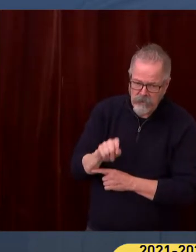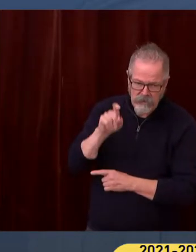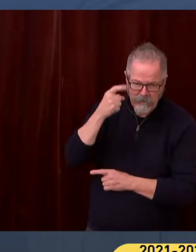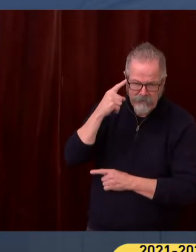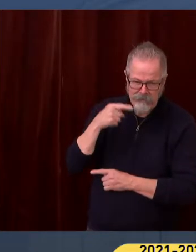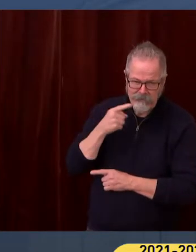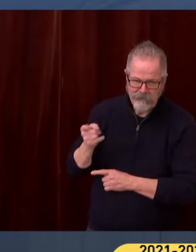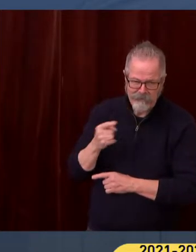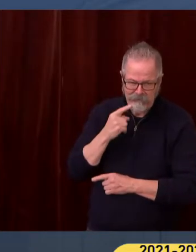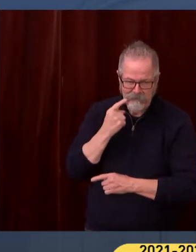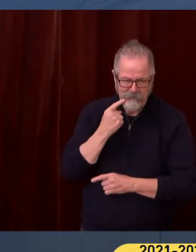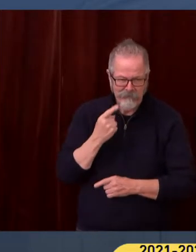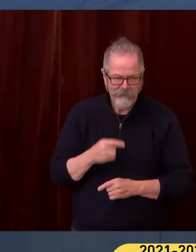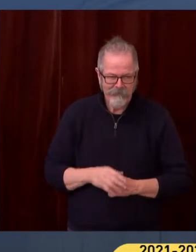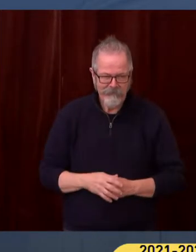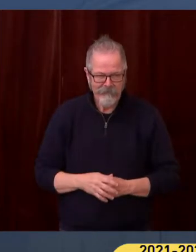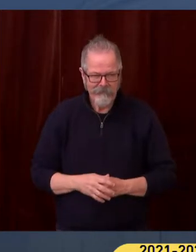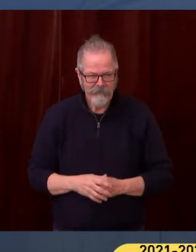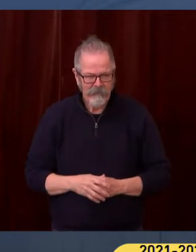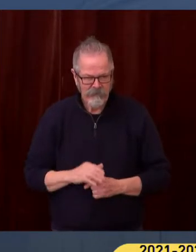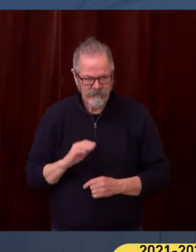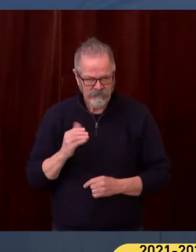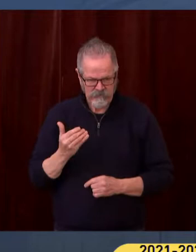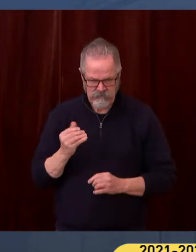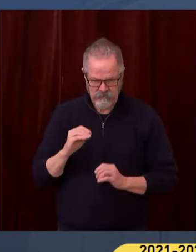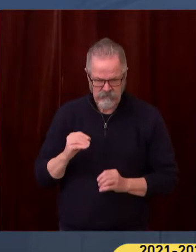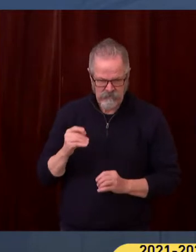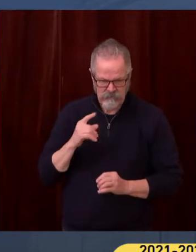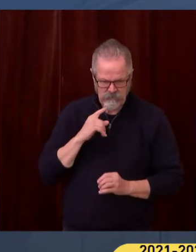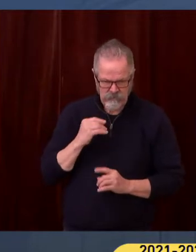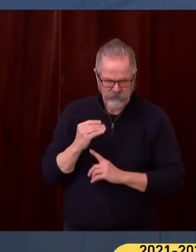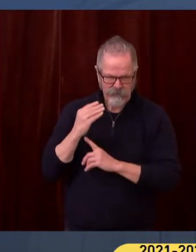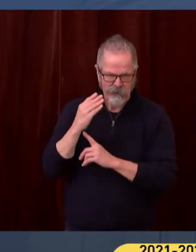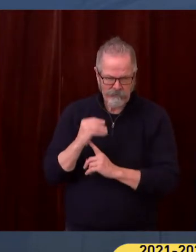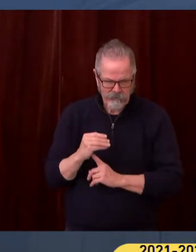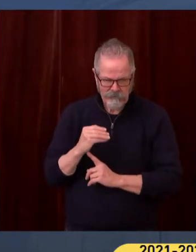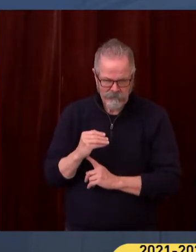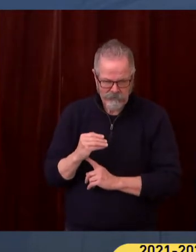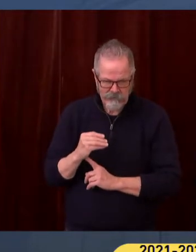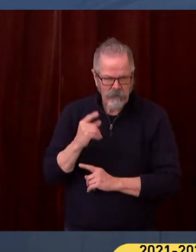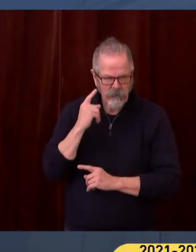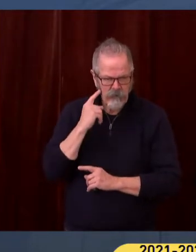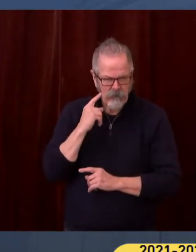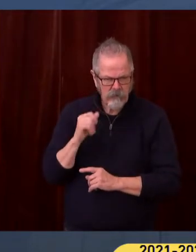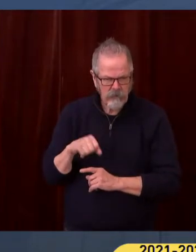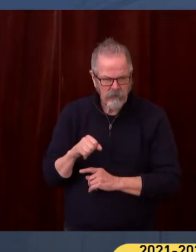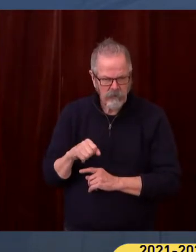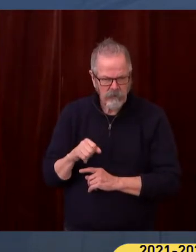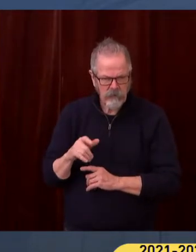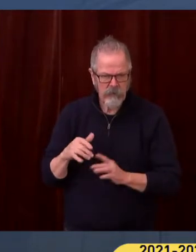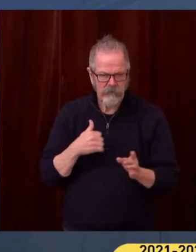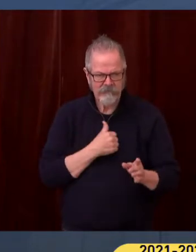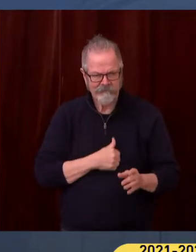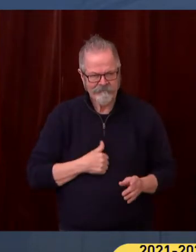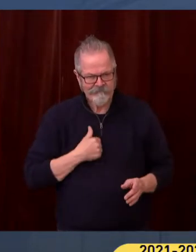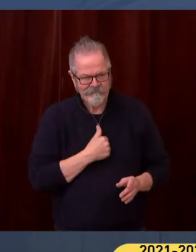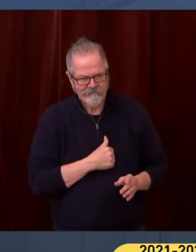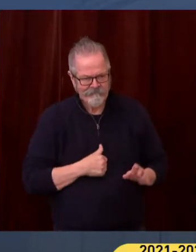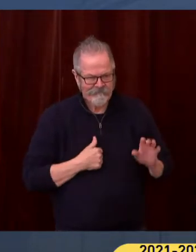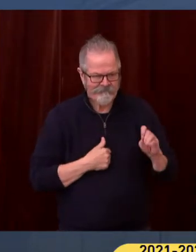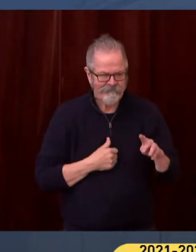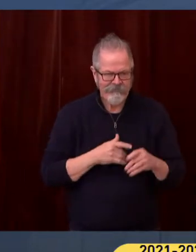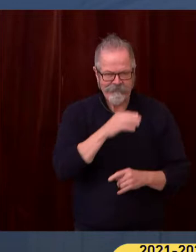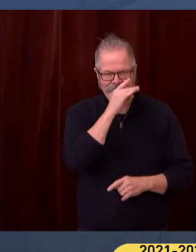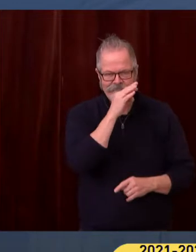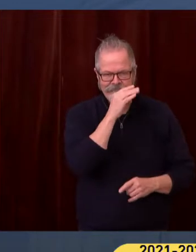Sounds like we are not able to hear. Oh, there we go. Go ahead, John. My apologies, everybody. Governor, you often talk about the